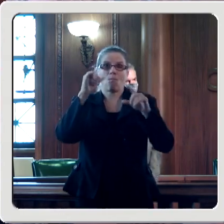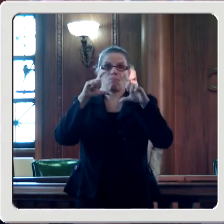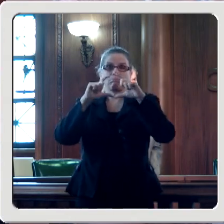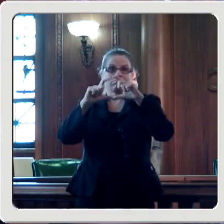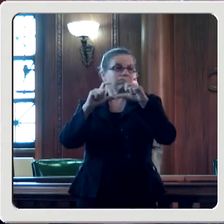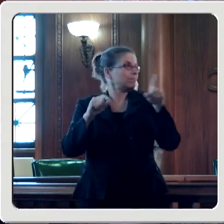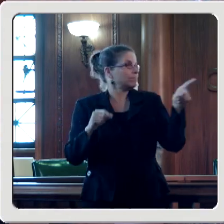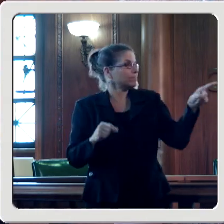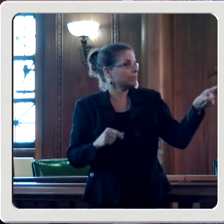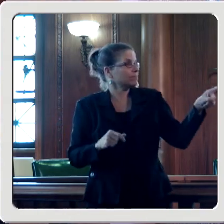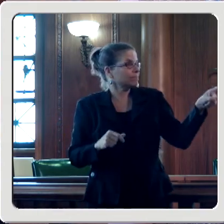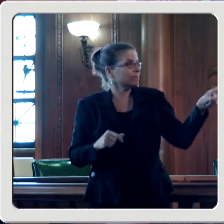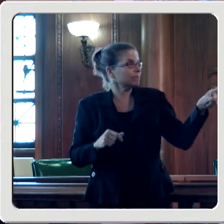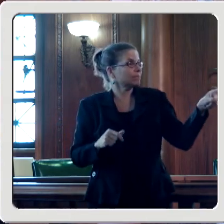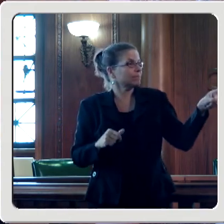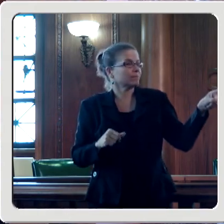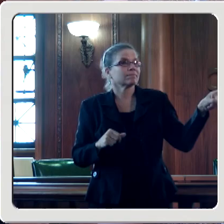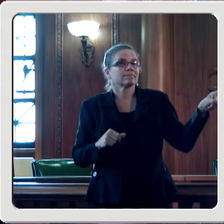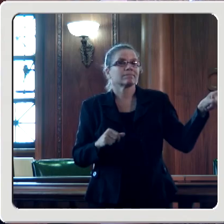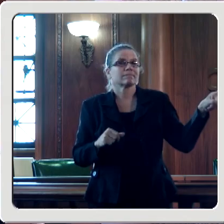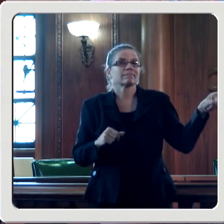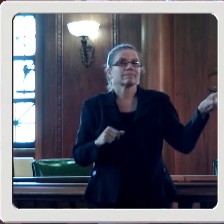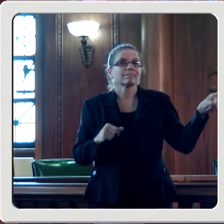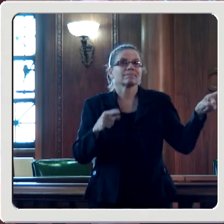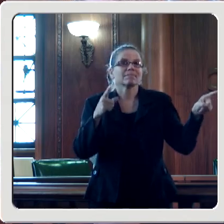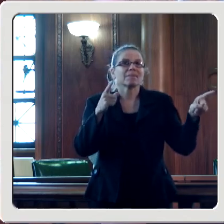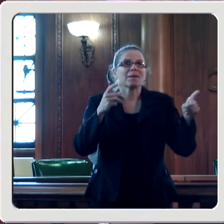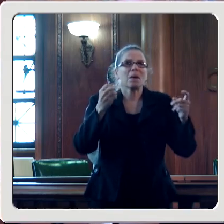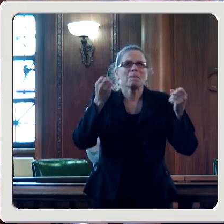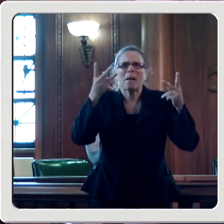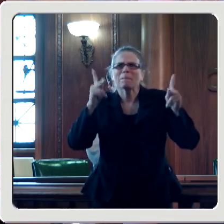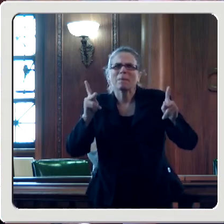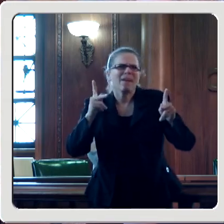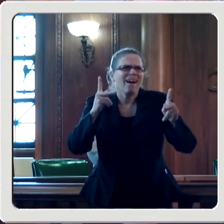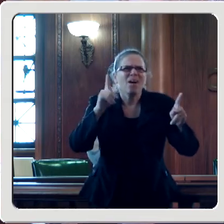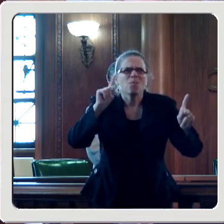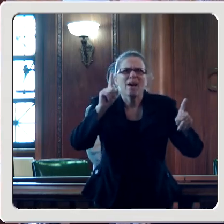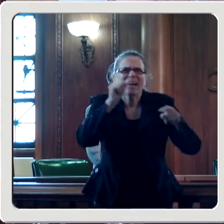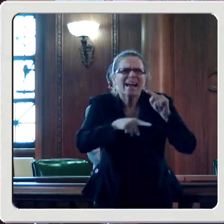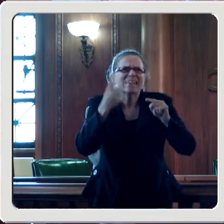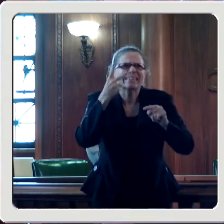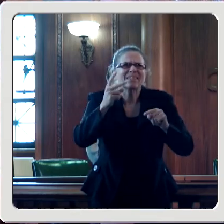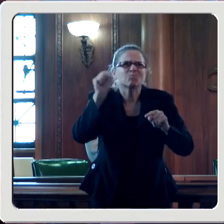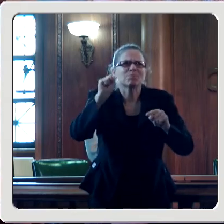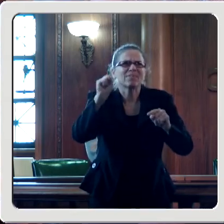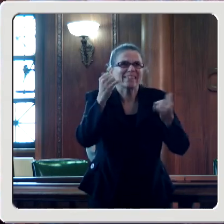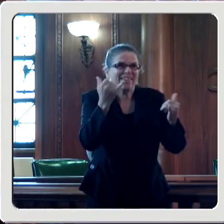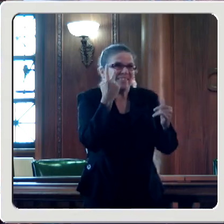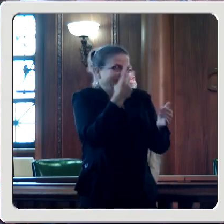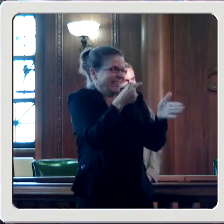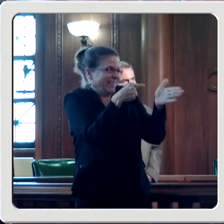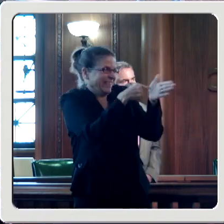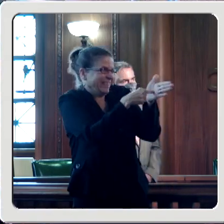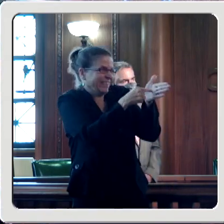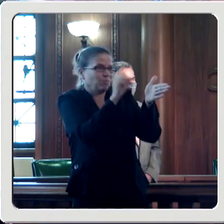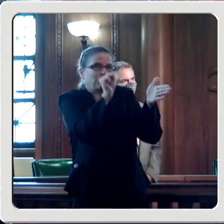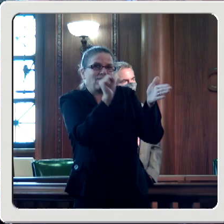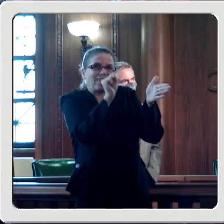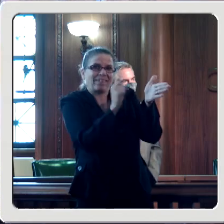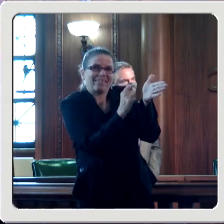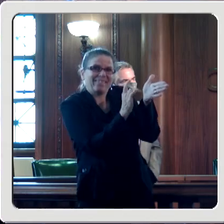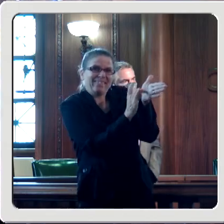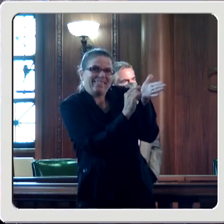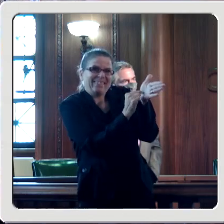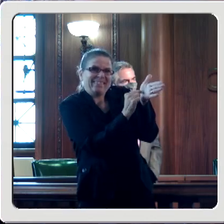you like me who are spatially challenged, this is Springfield right there. And so we